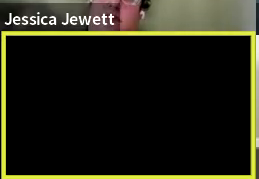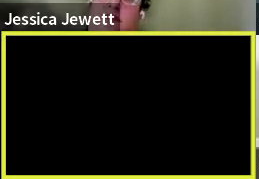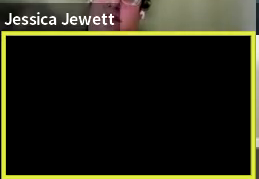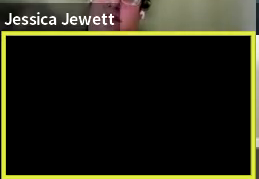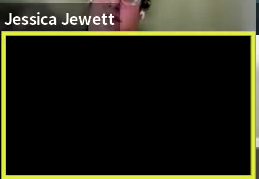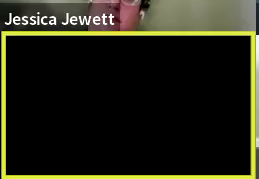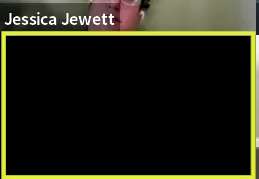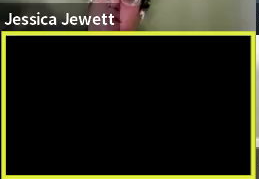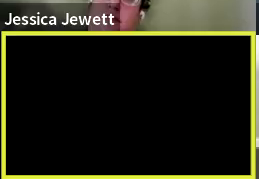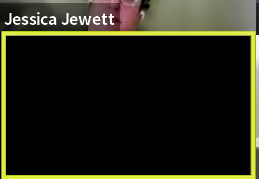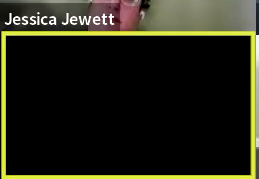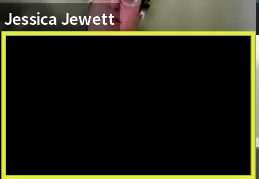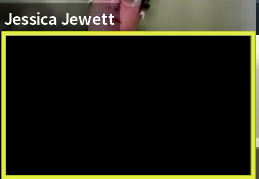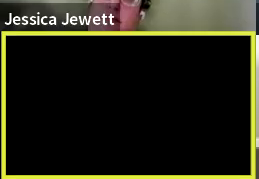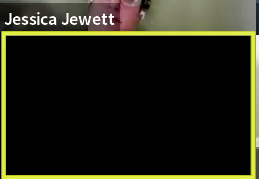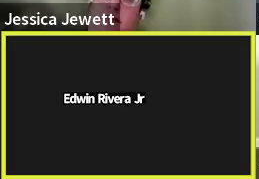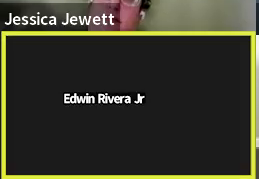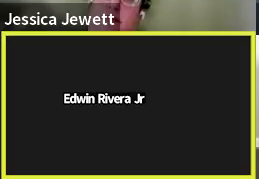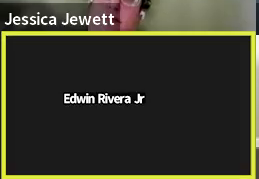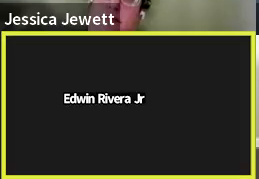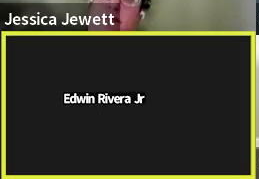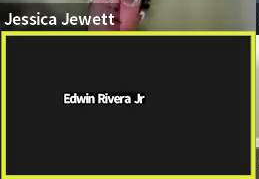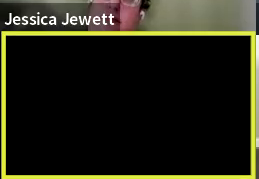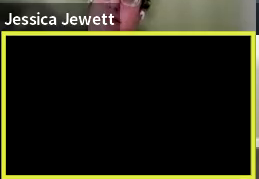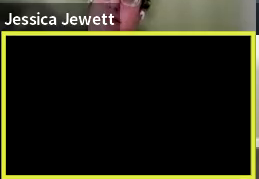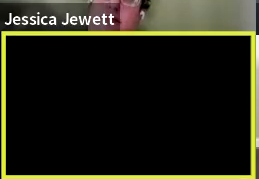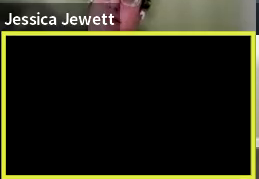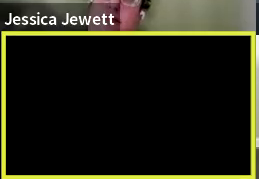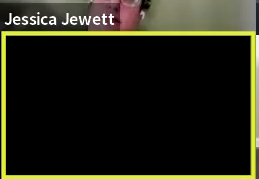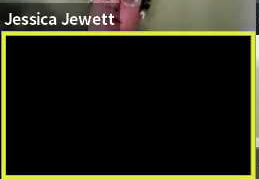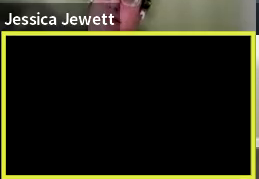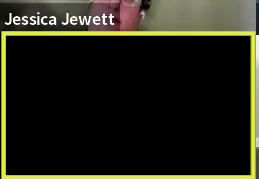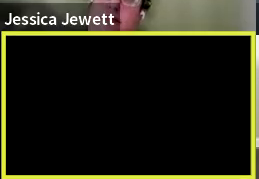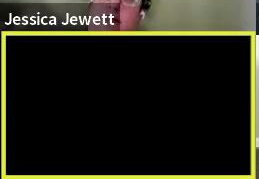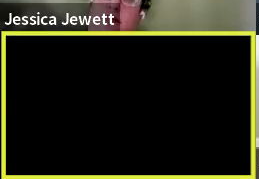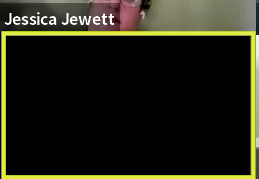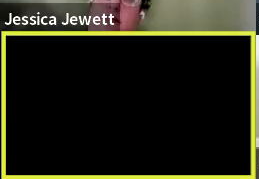Facebook Live if you guys want to look at Gear Production.